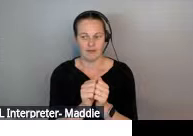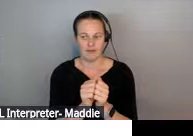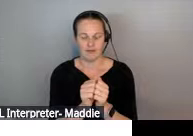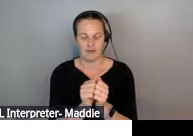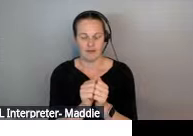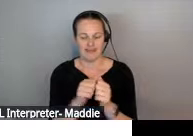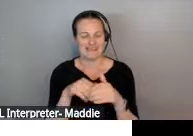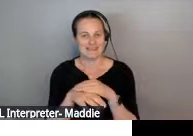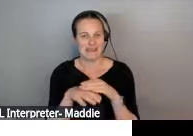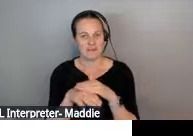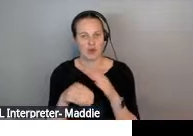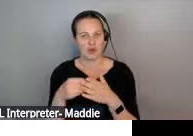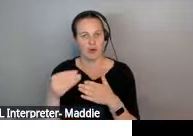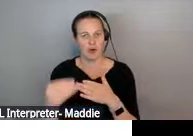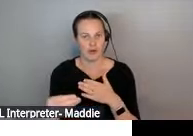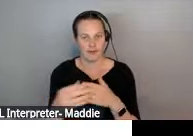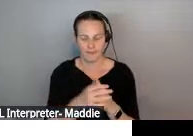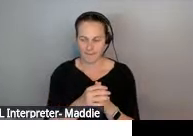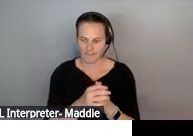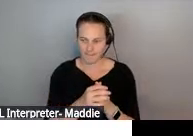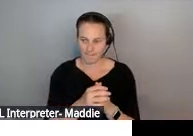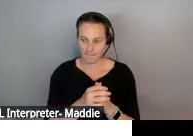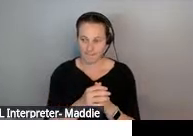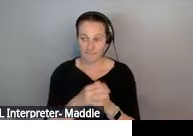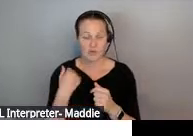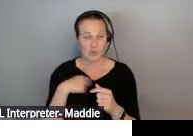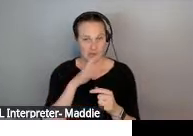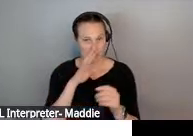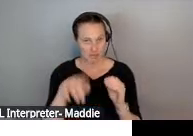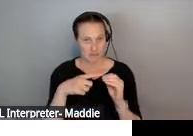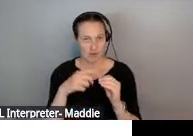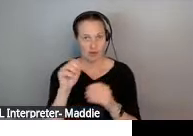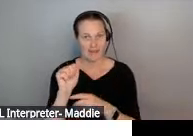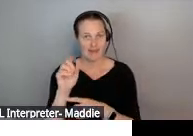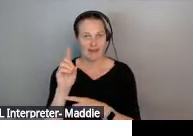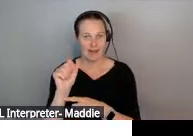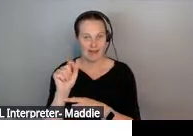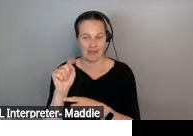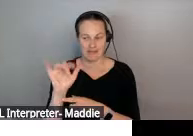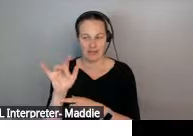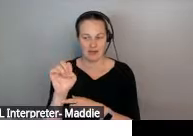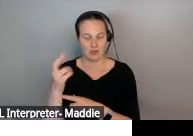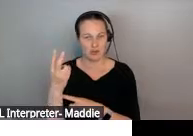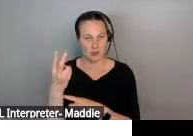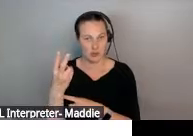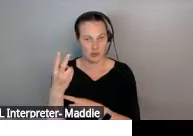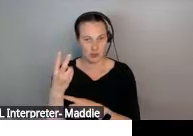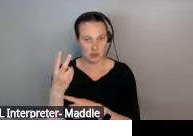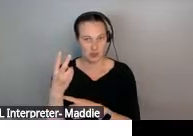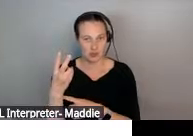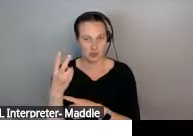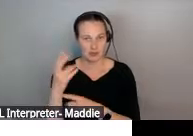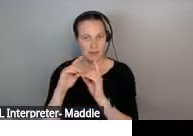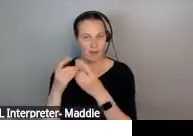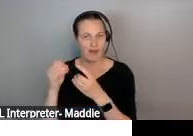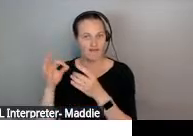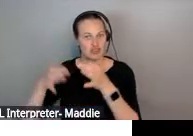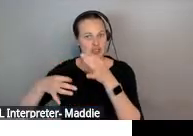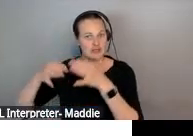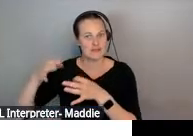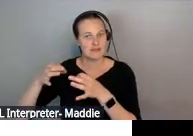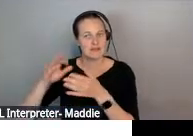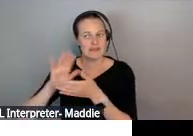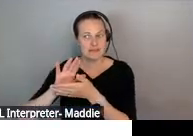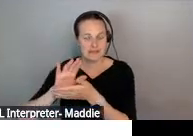accessible procurement. Of course, we've talked about the ADA Title II rule from the Department of Justice that applies to state and local governments, including